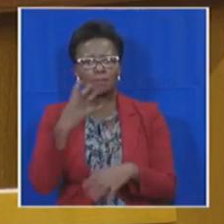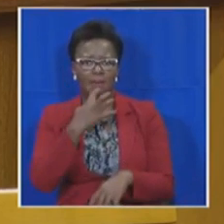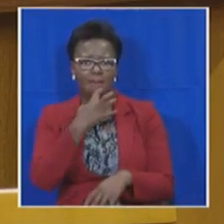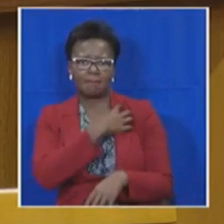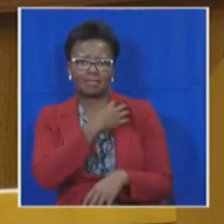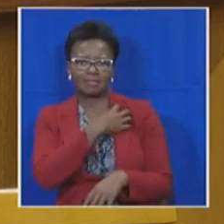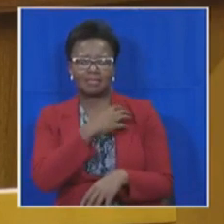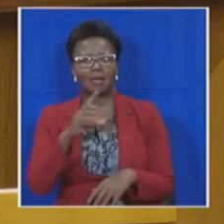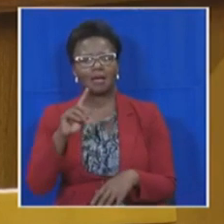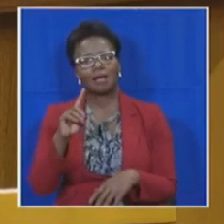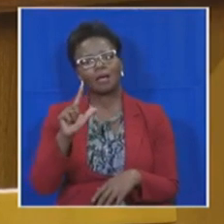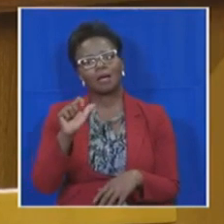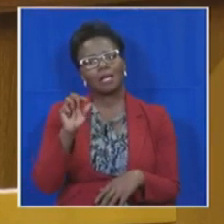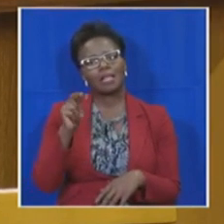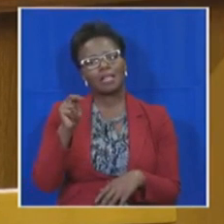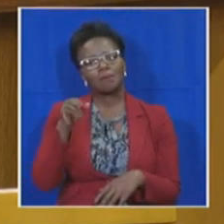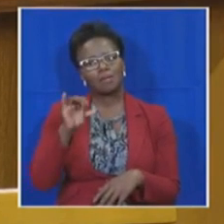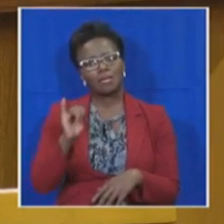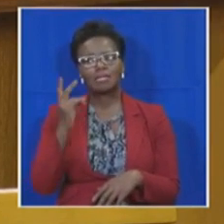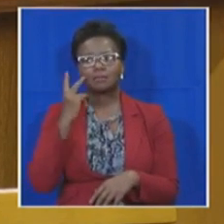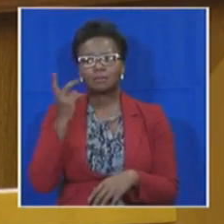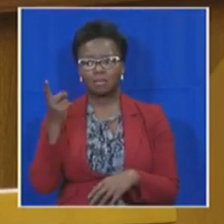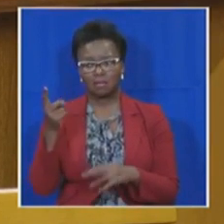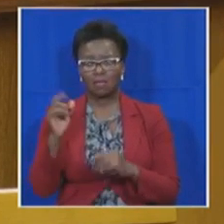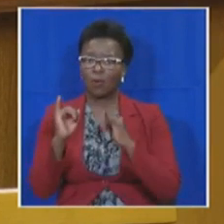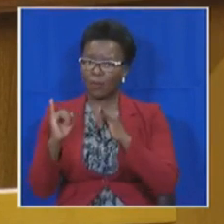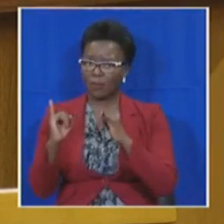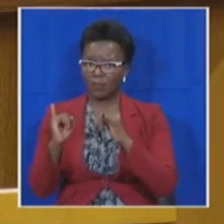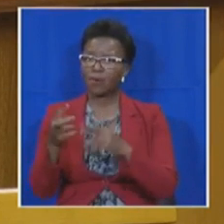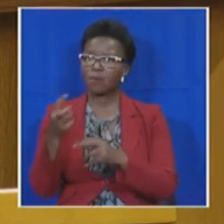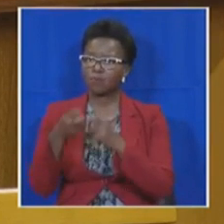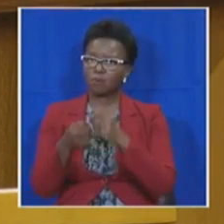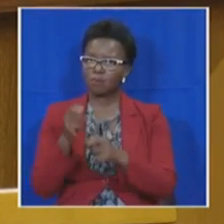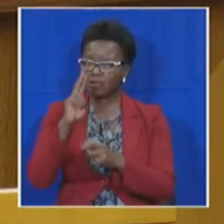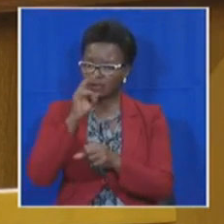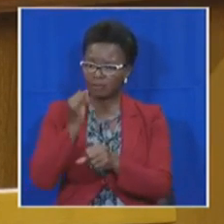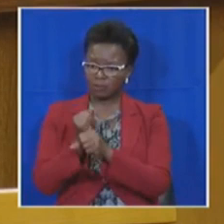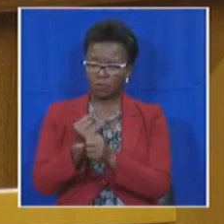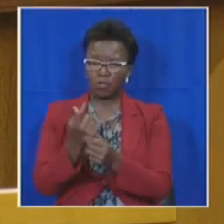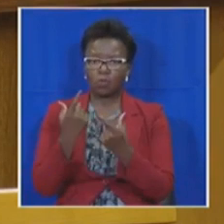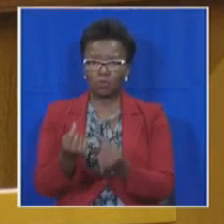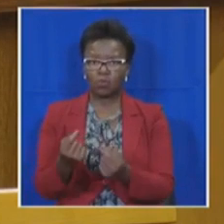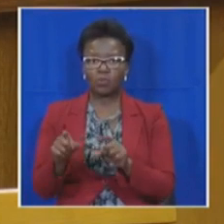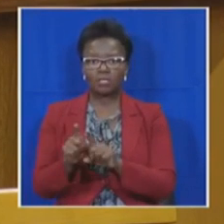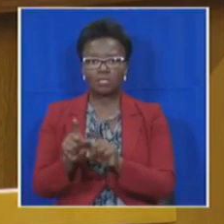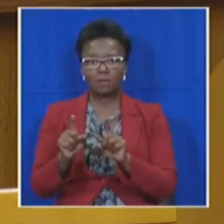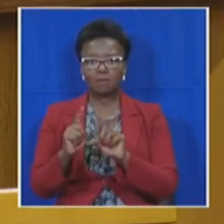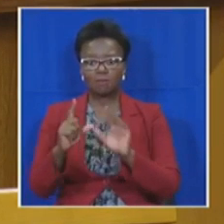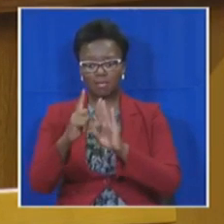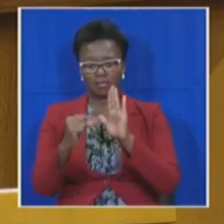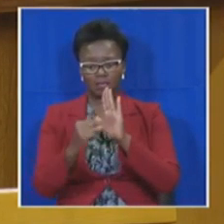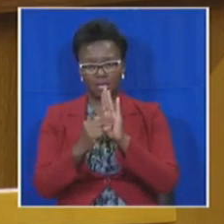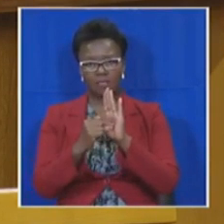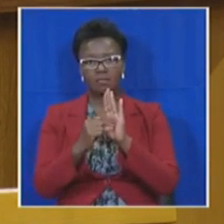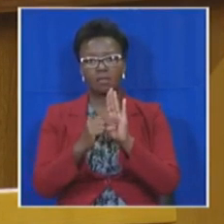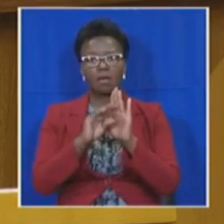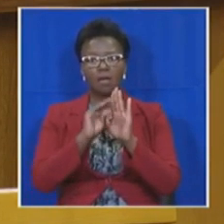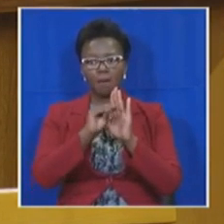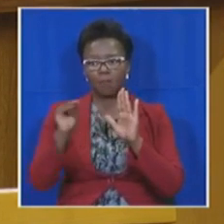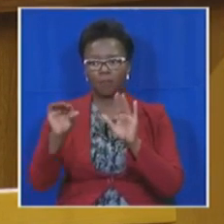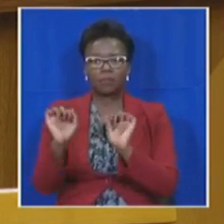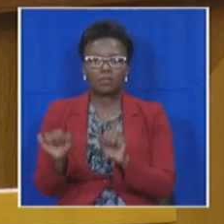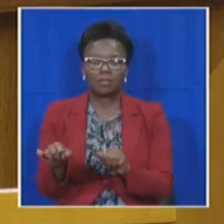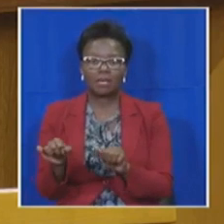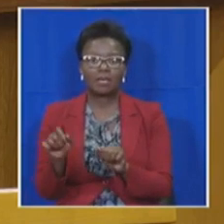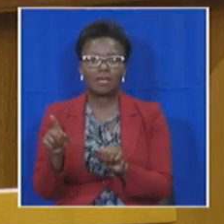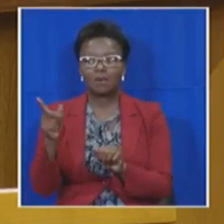situation seriously, first of all, and have fulfilled the deliverables and timelines they presented to the